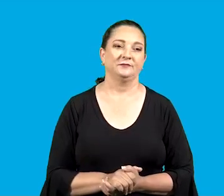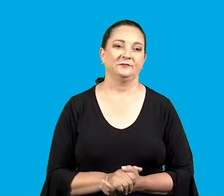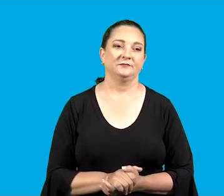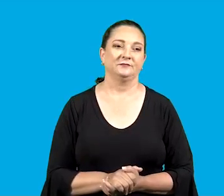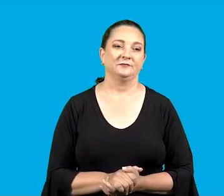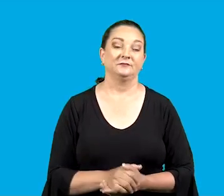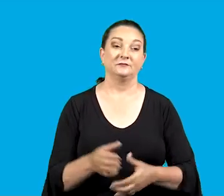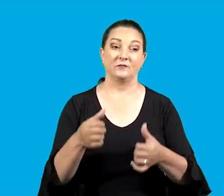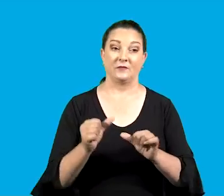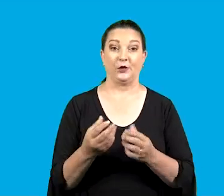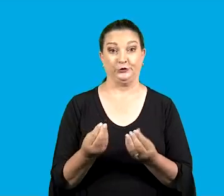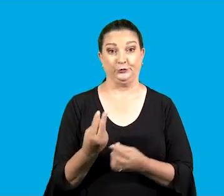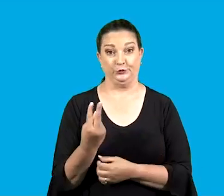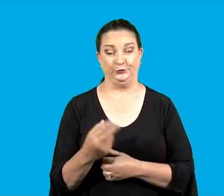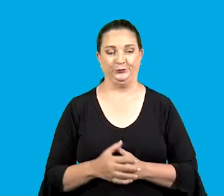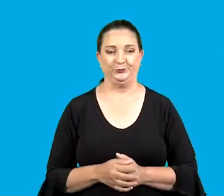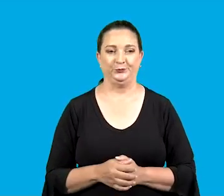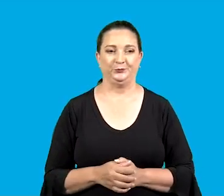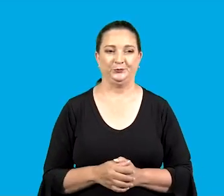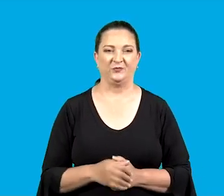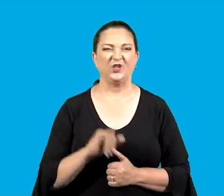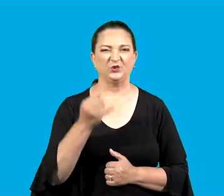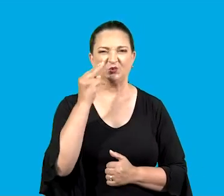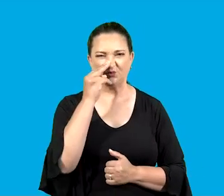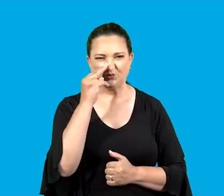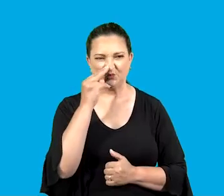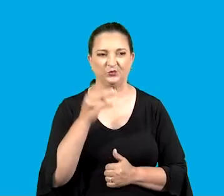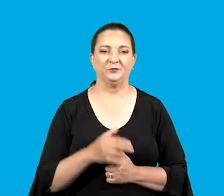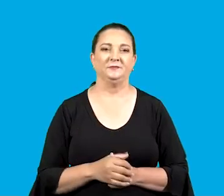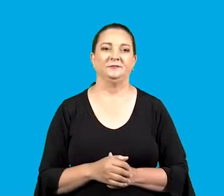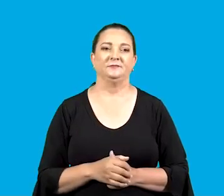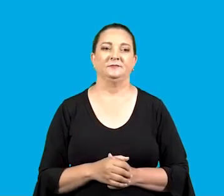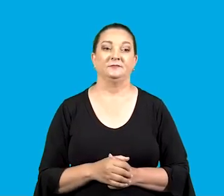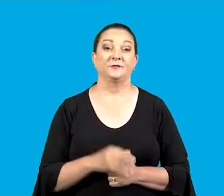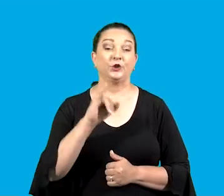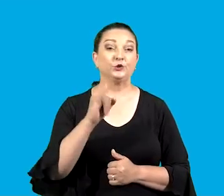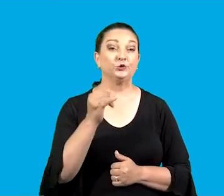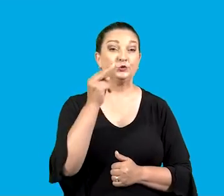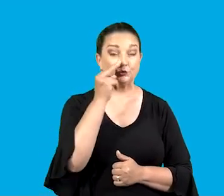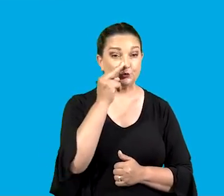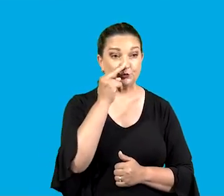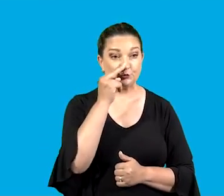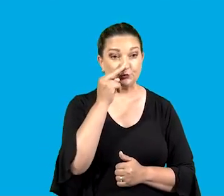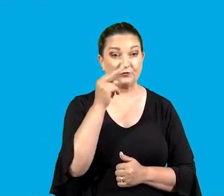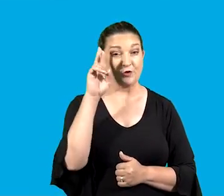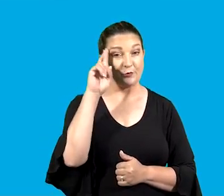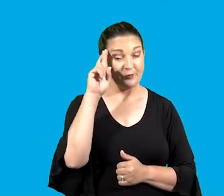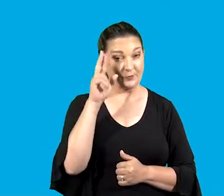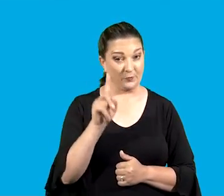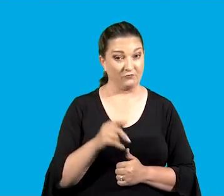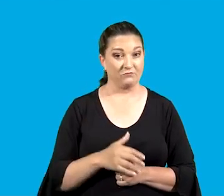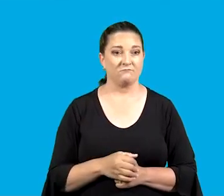164,983. And then I'll come to number 2 now. I'll come to June, and in June,